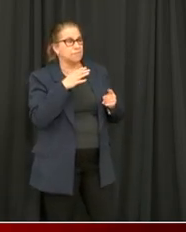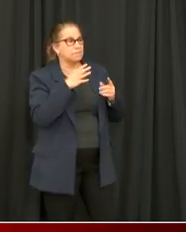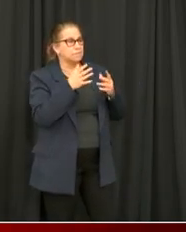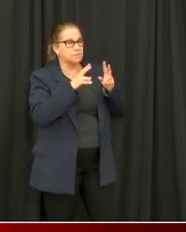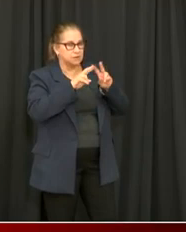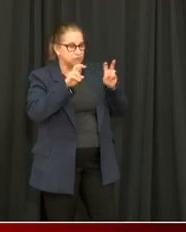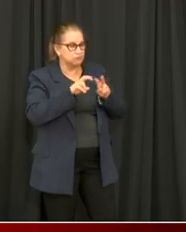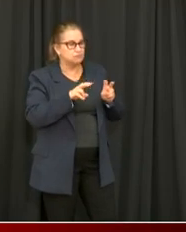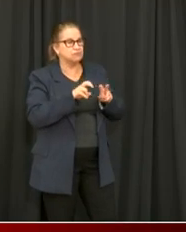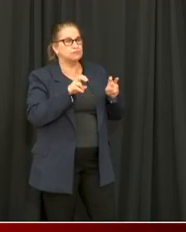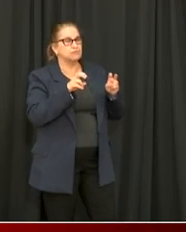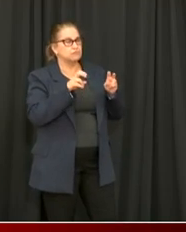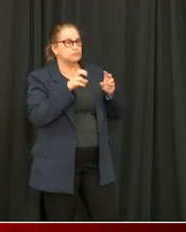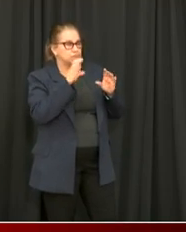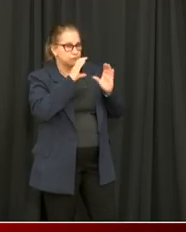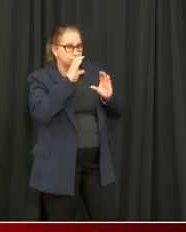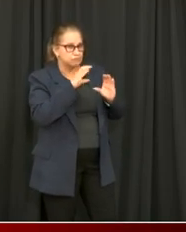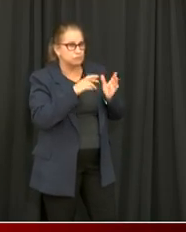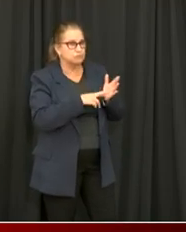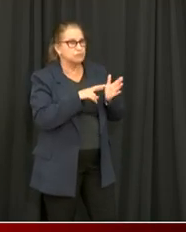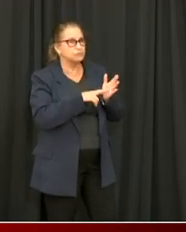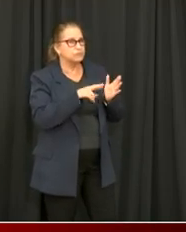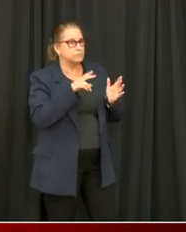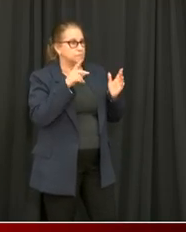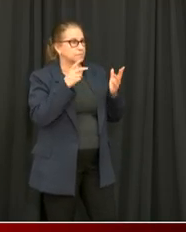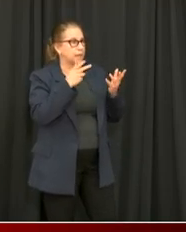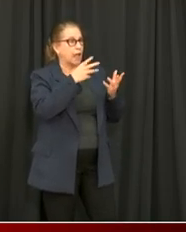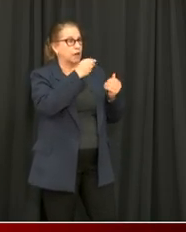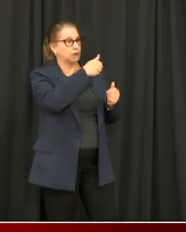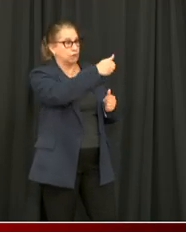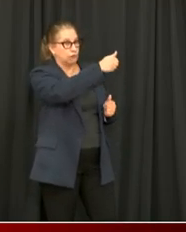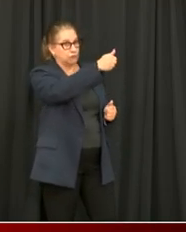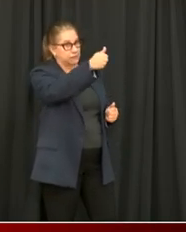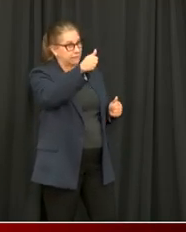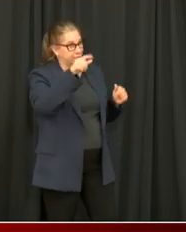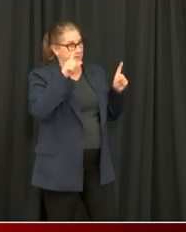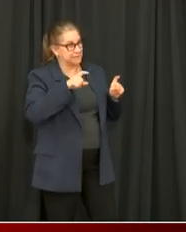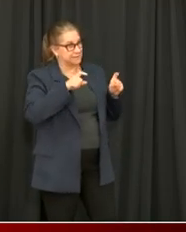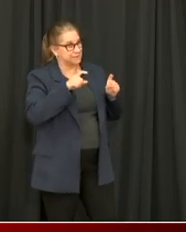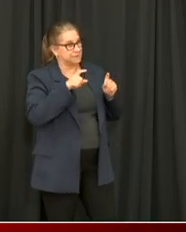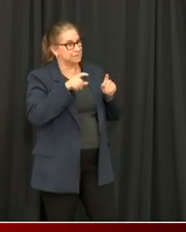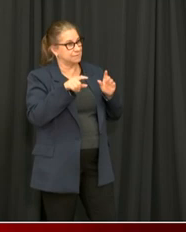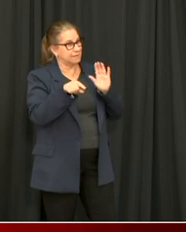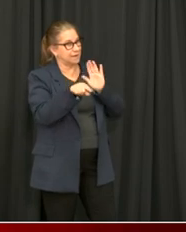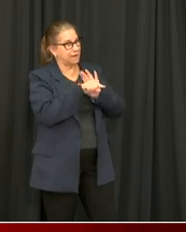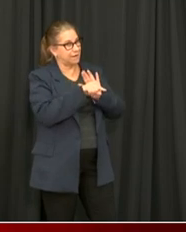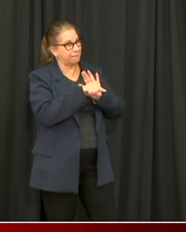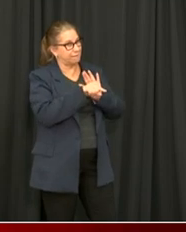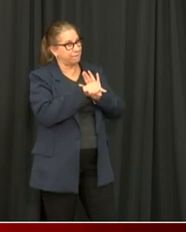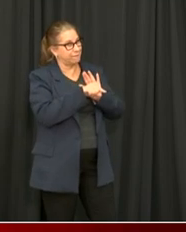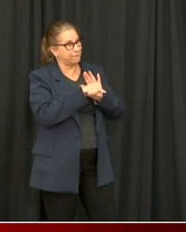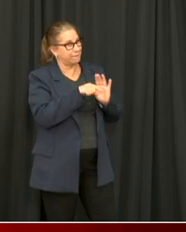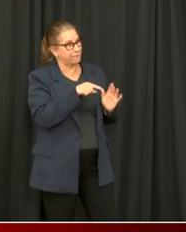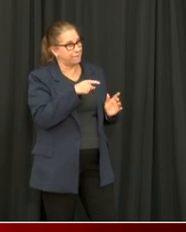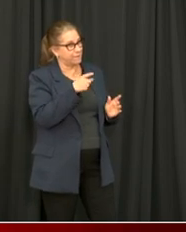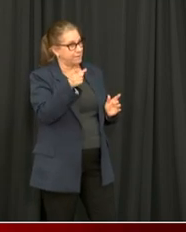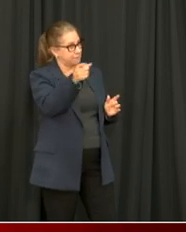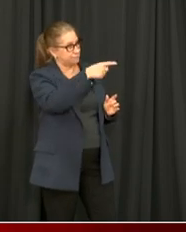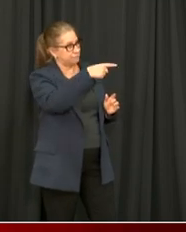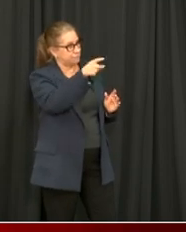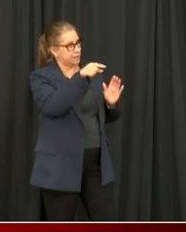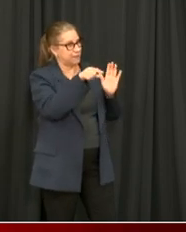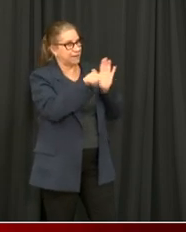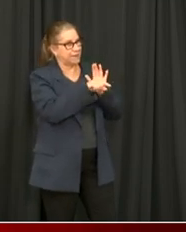if you were tested positive. Are you going to reveal your results that you got from your test if you've gotten them back yet? I